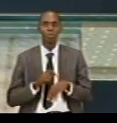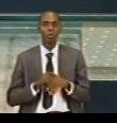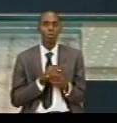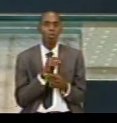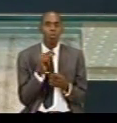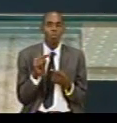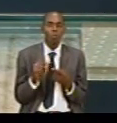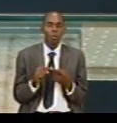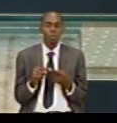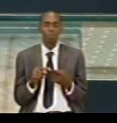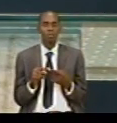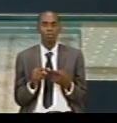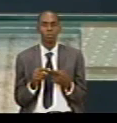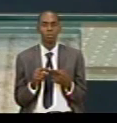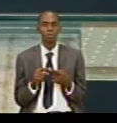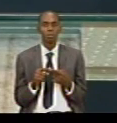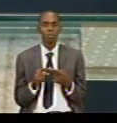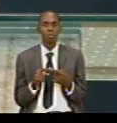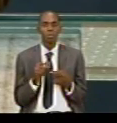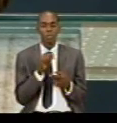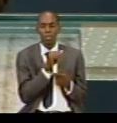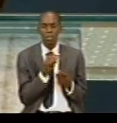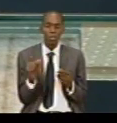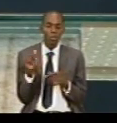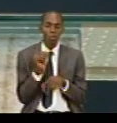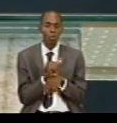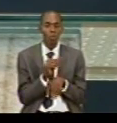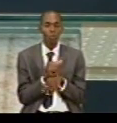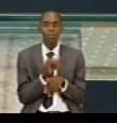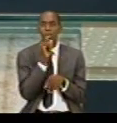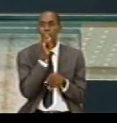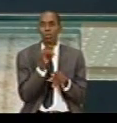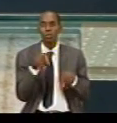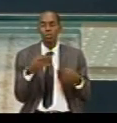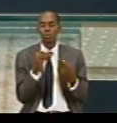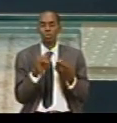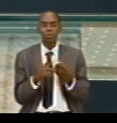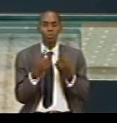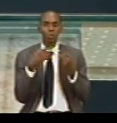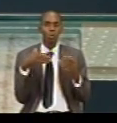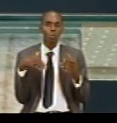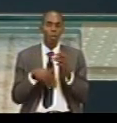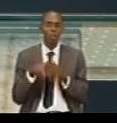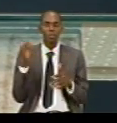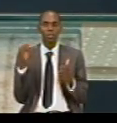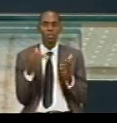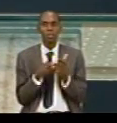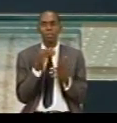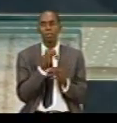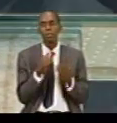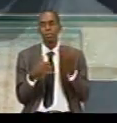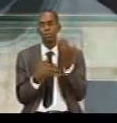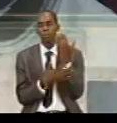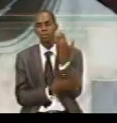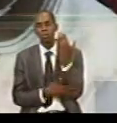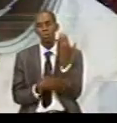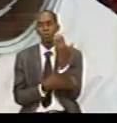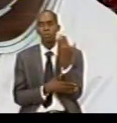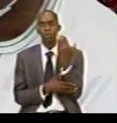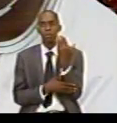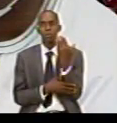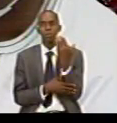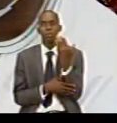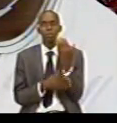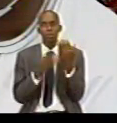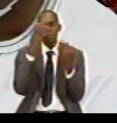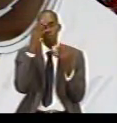When a war is going to come out against a particular country, the people or